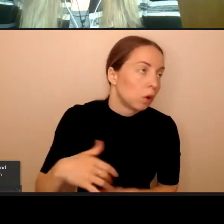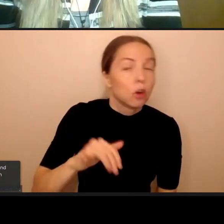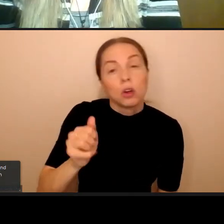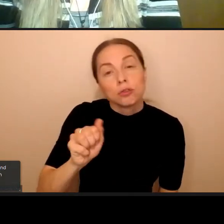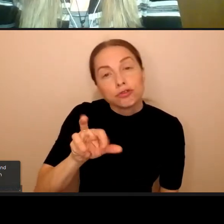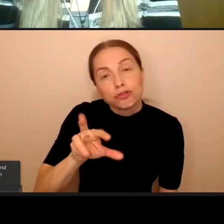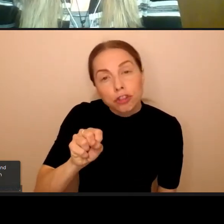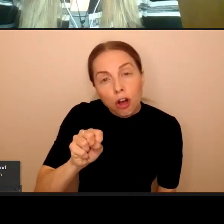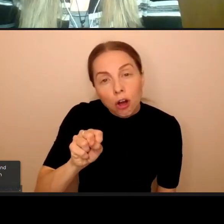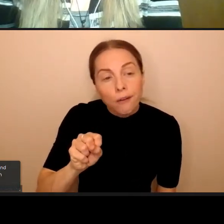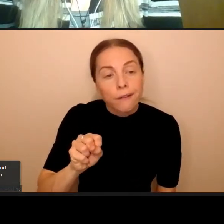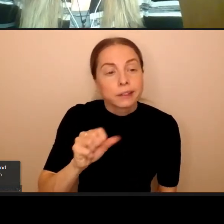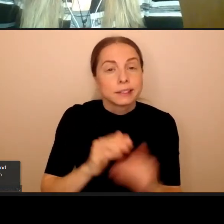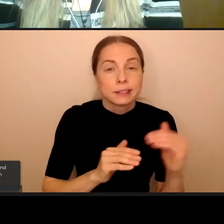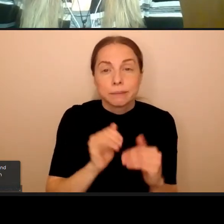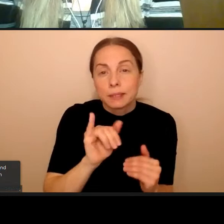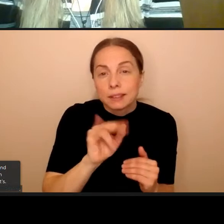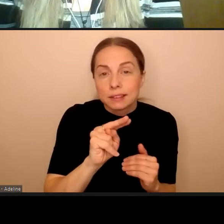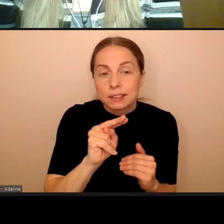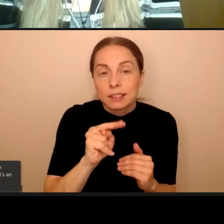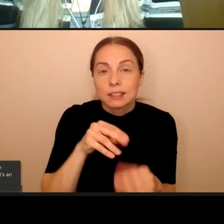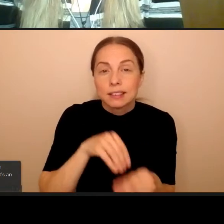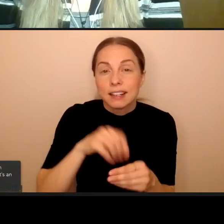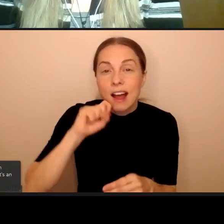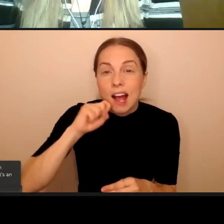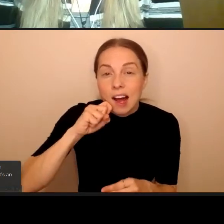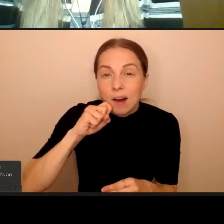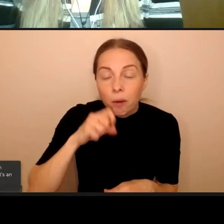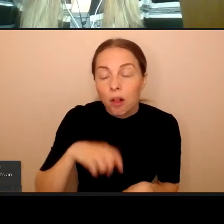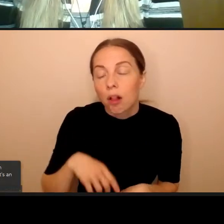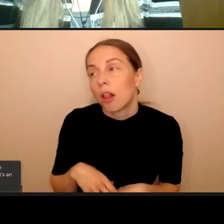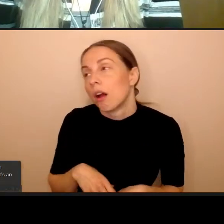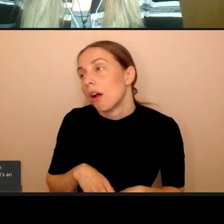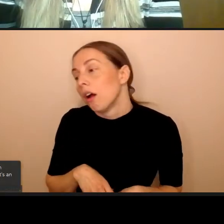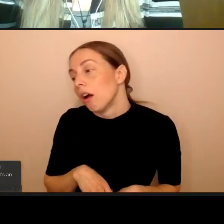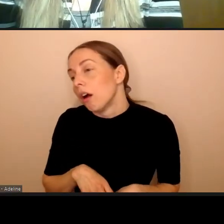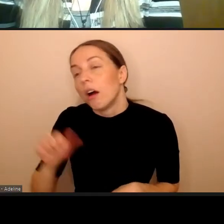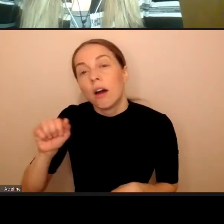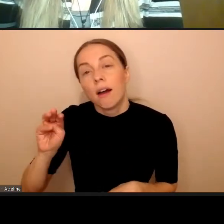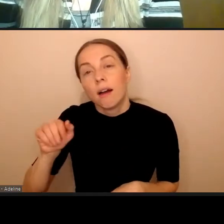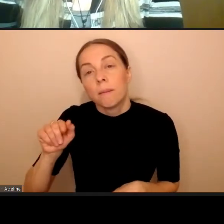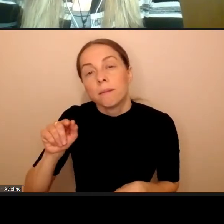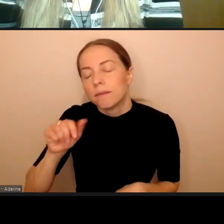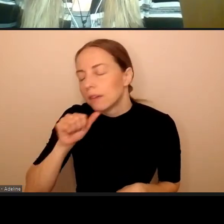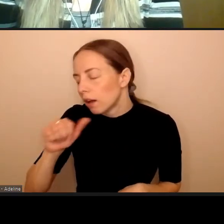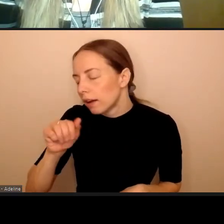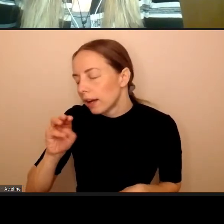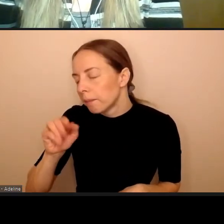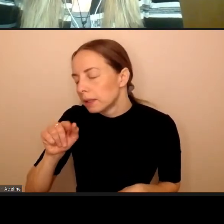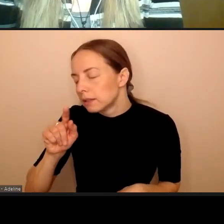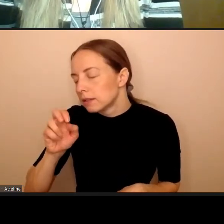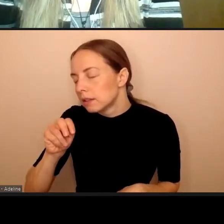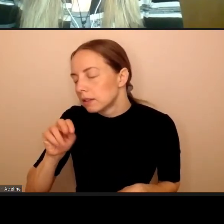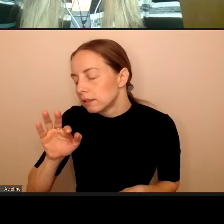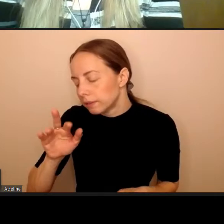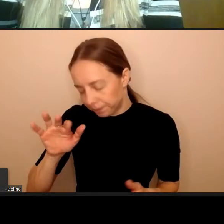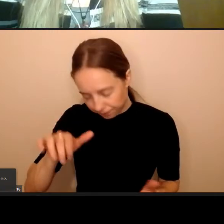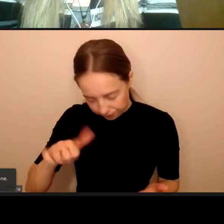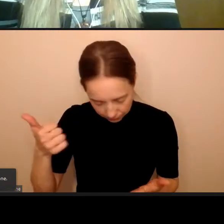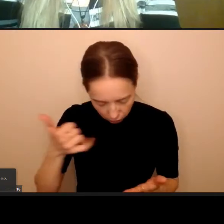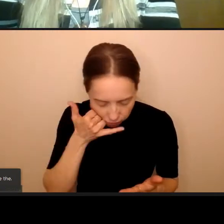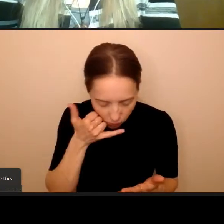the built-in processor that's in Apple or Amazon, or not Amazon, can't think of the other